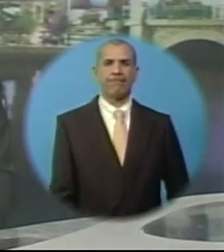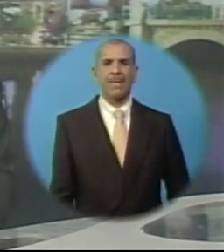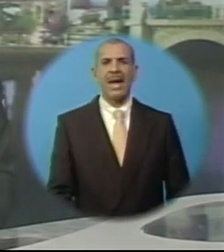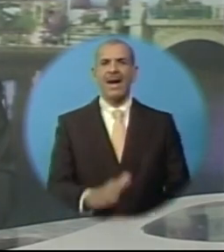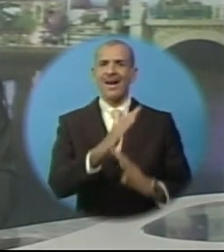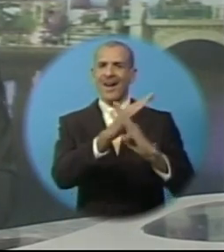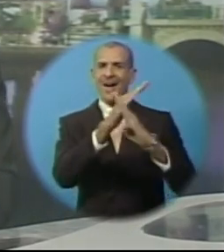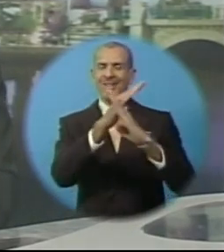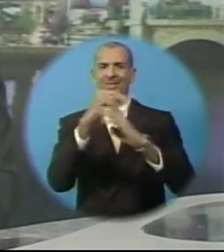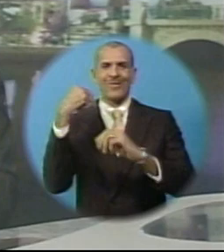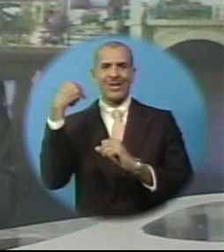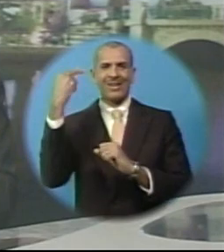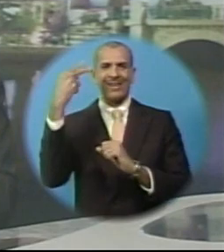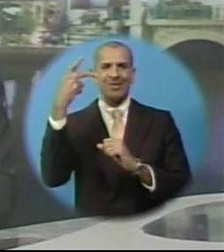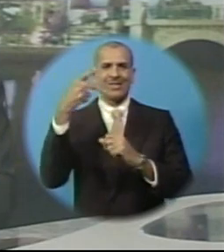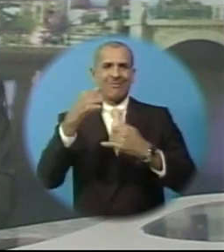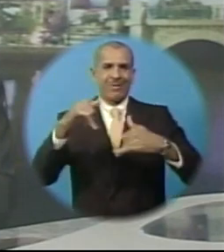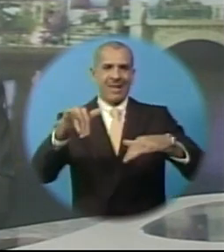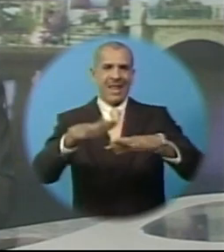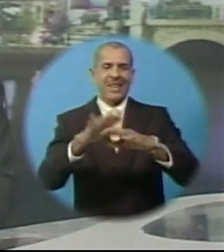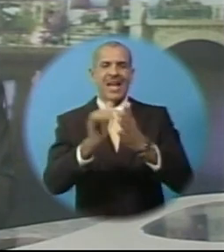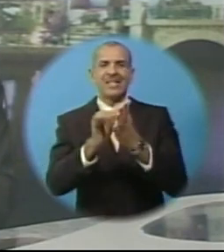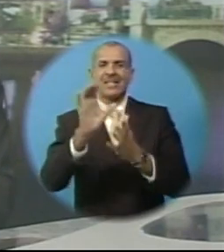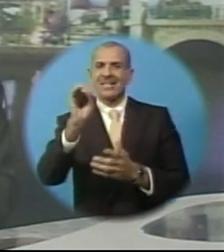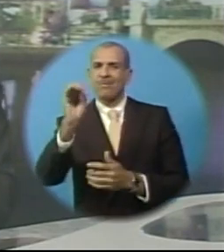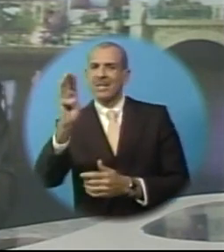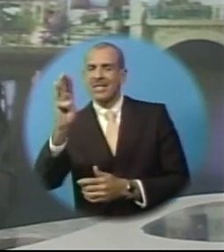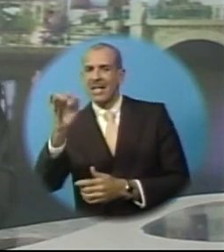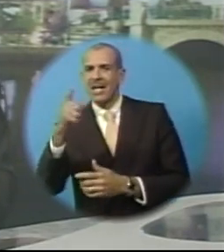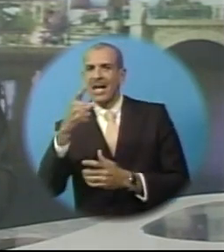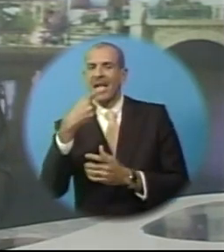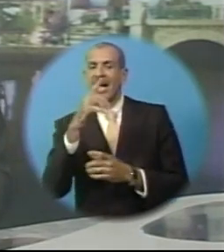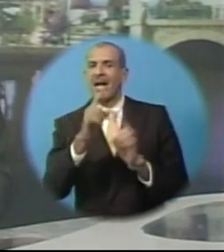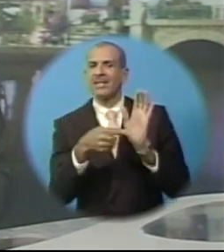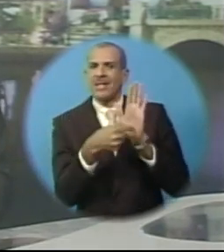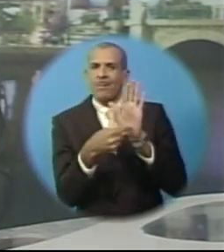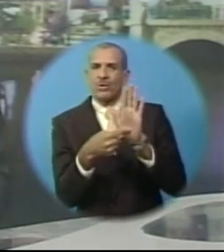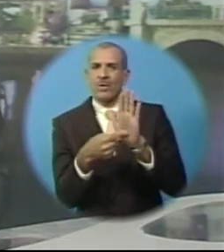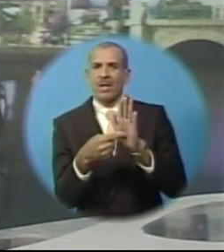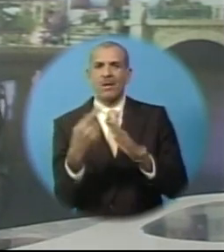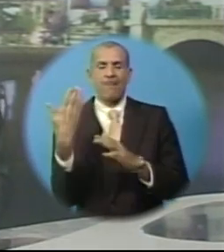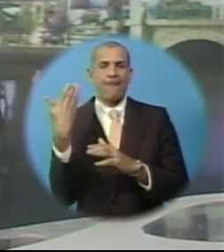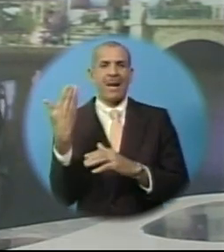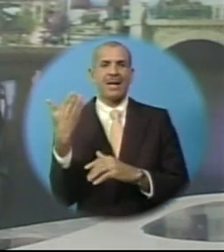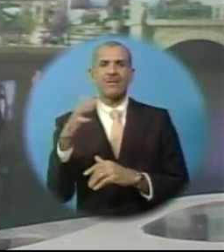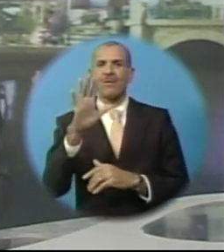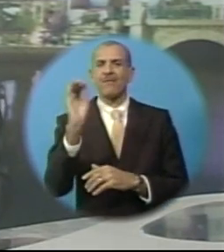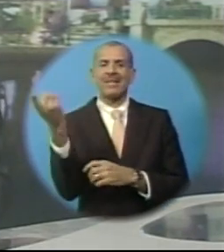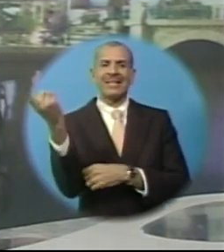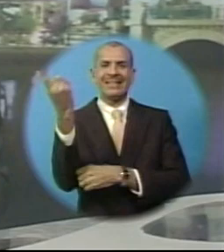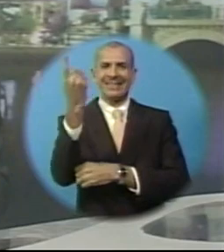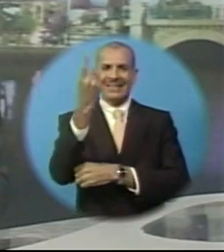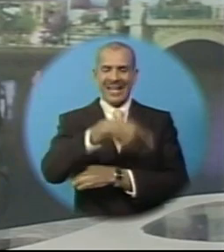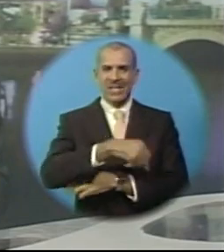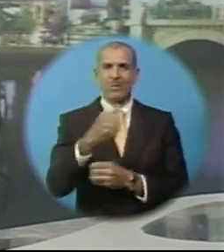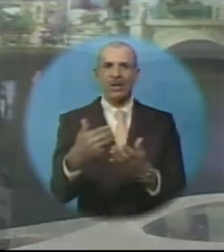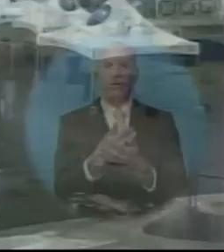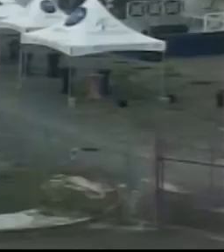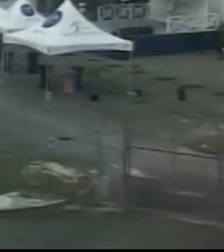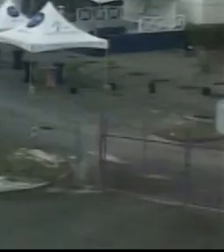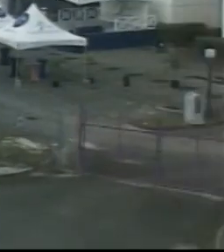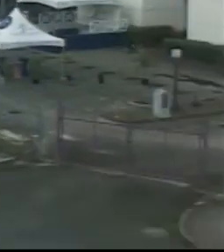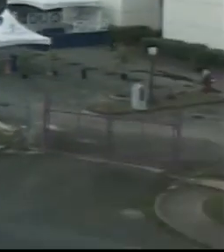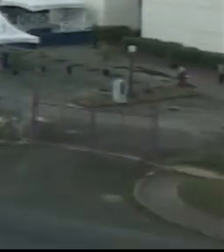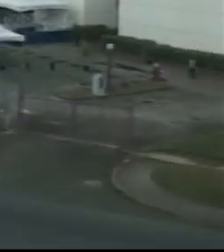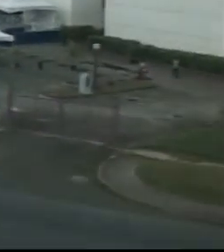Guardians of the Heritage. That's what the Caribbean Broadcasting Corporation has demonstrated over the past 50 days with a new initiative to